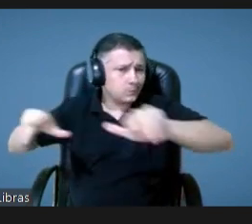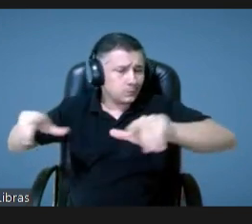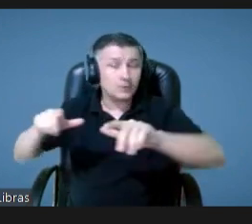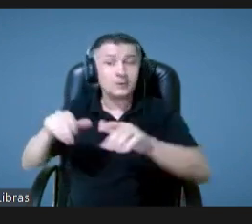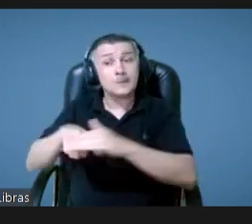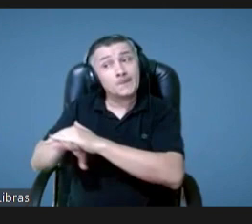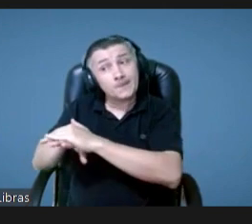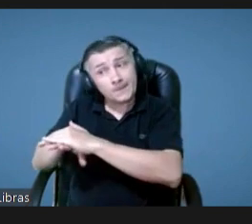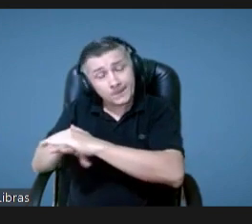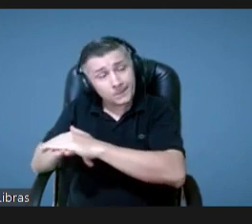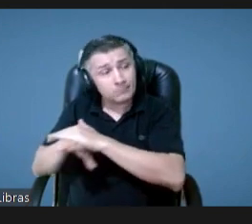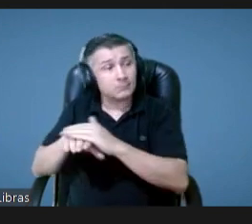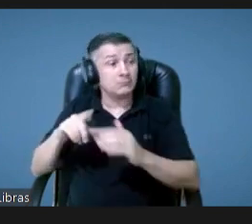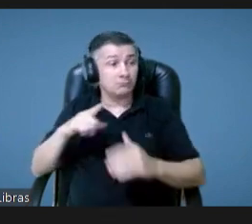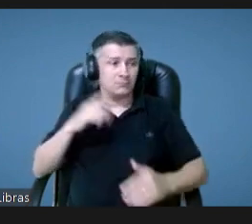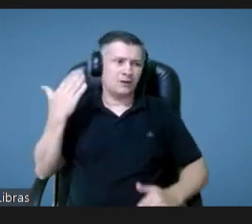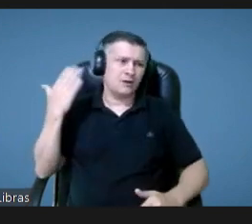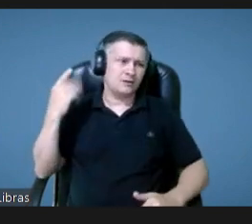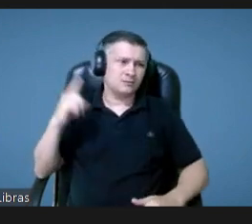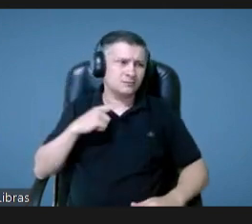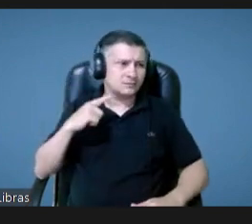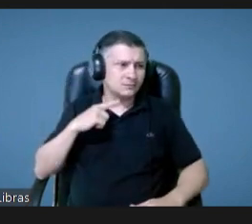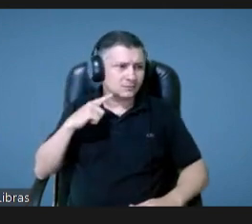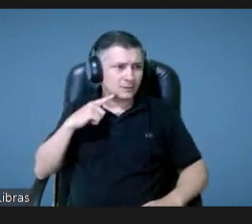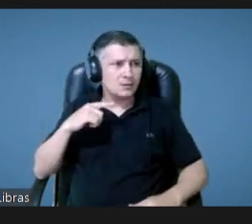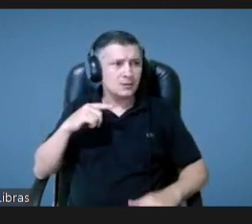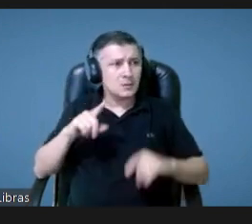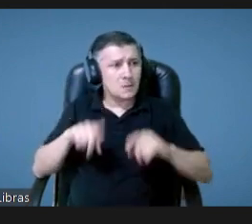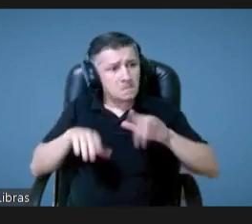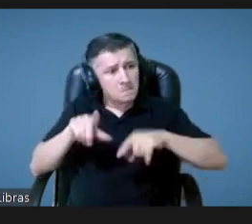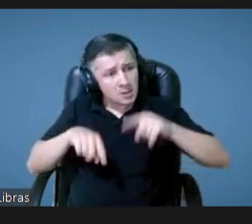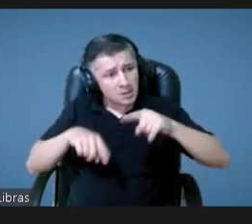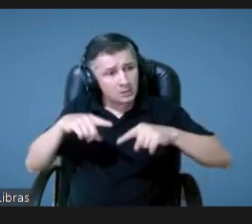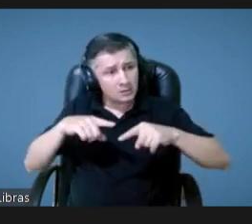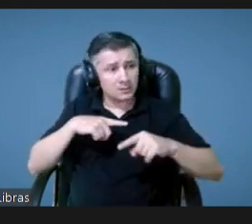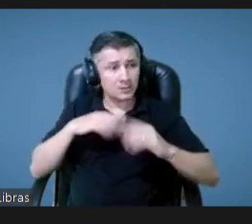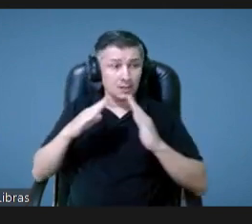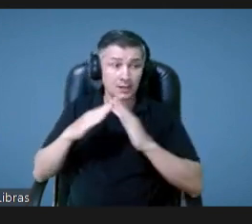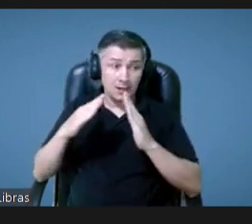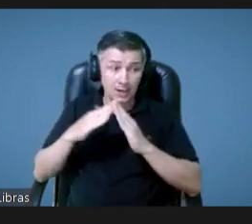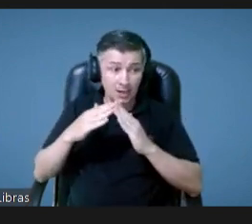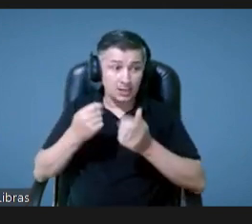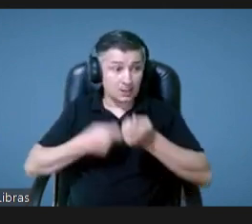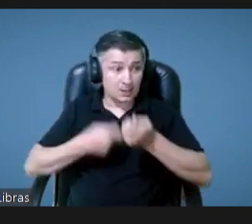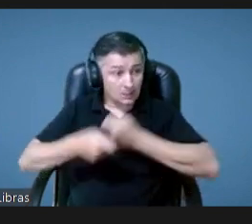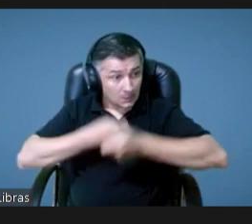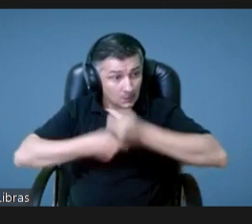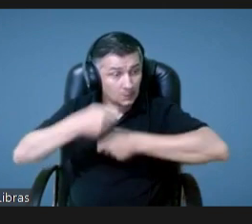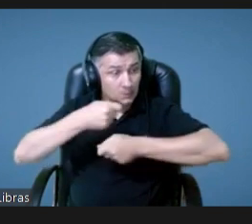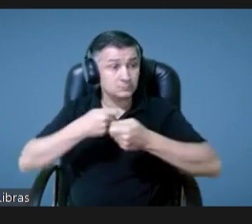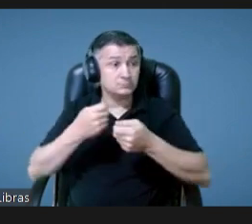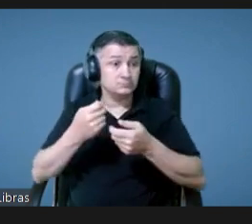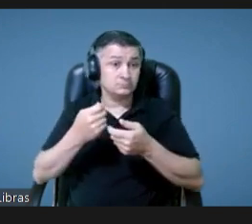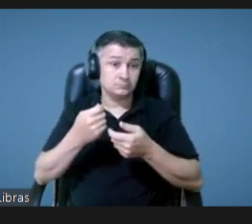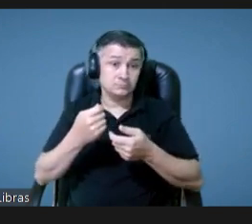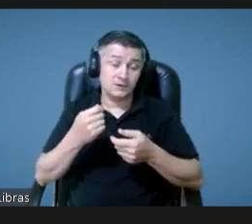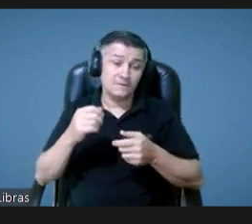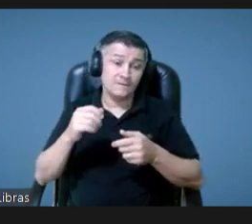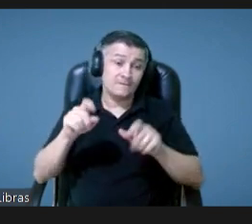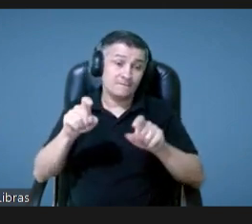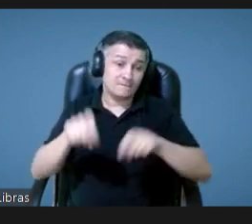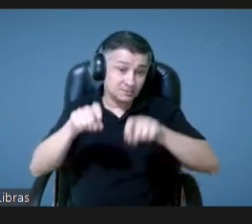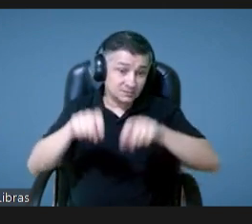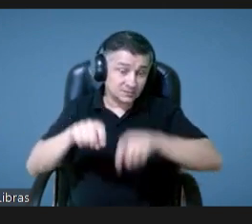our residential unit. We have been developing that. We had mostly houses in the Fazenda